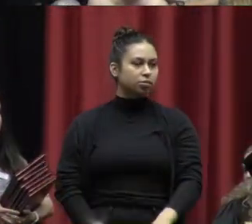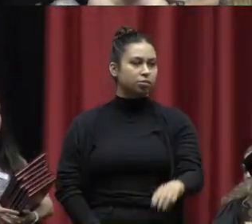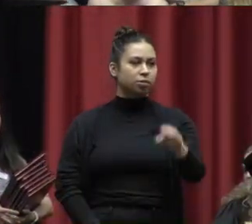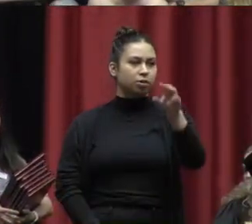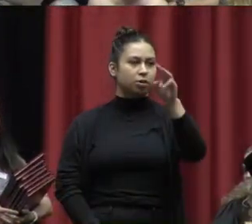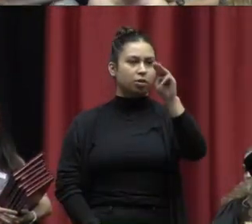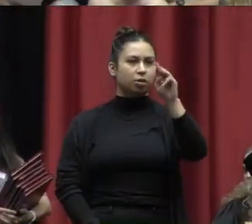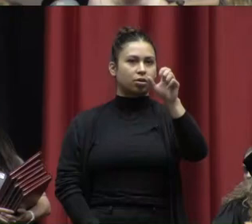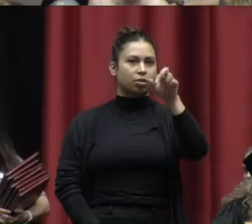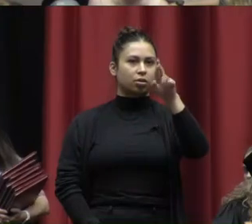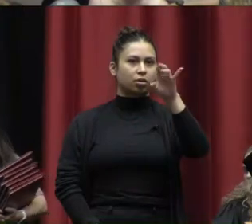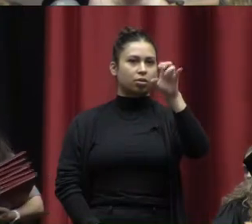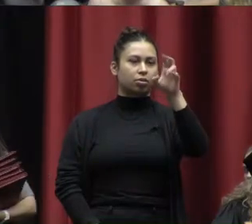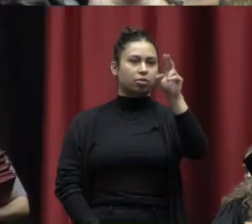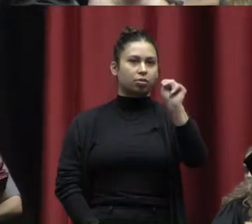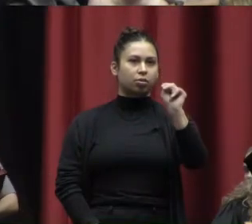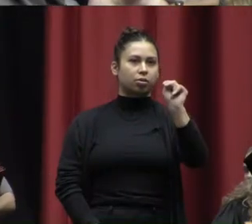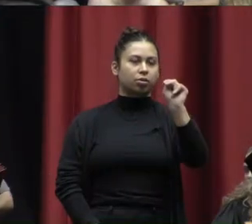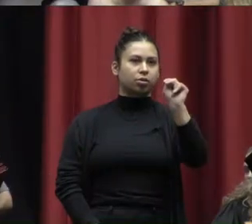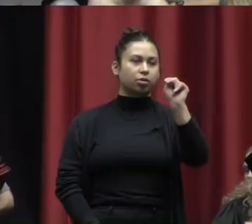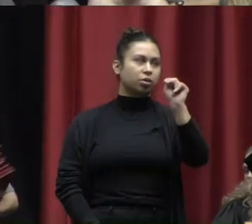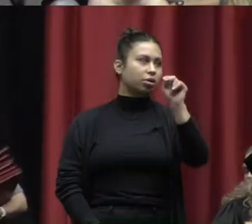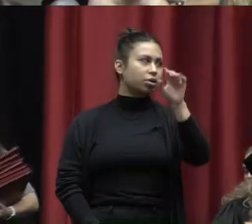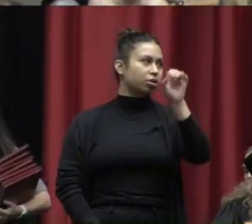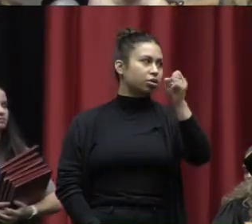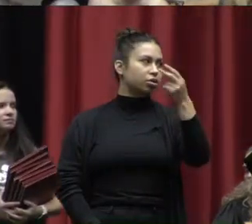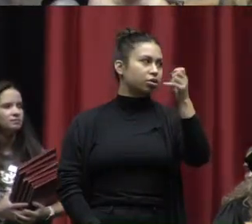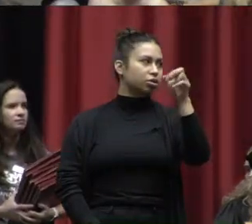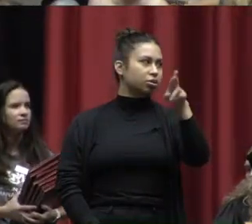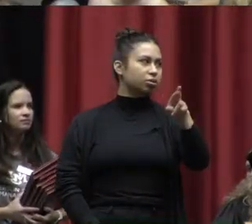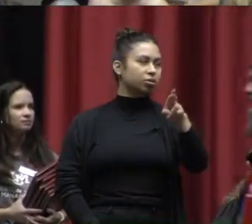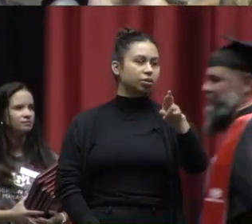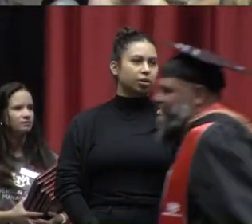Miriam Sargent Sheeran.